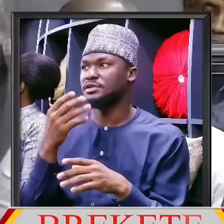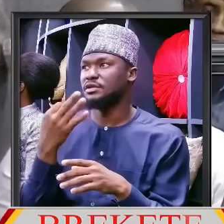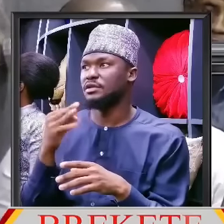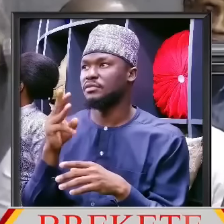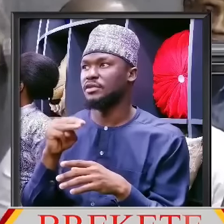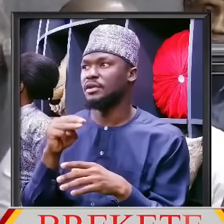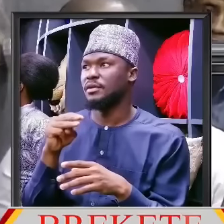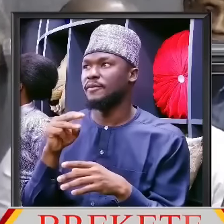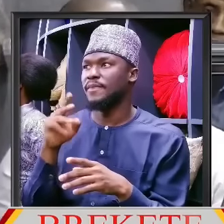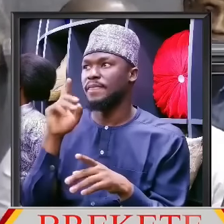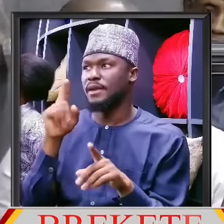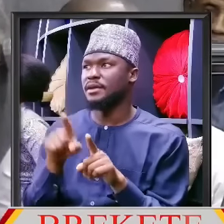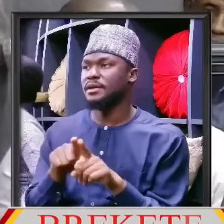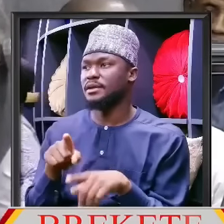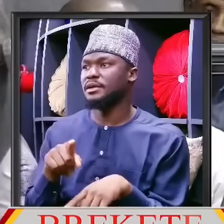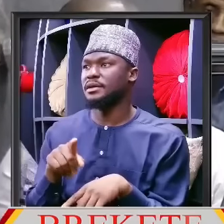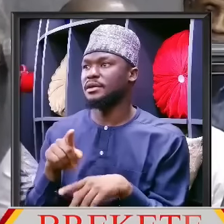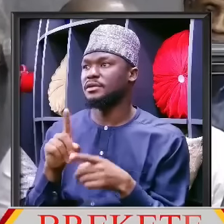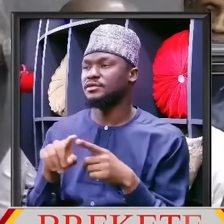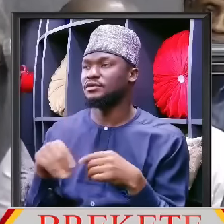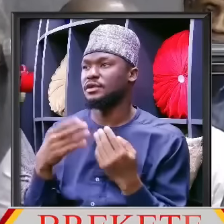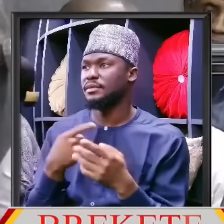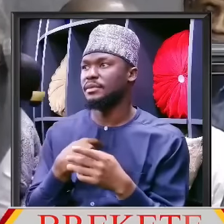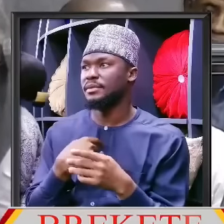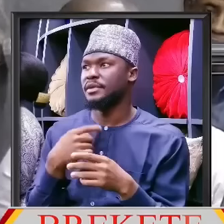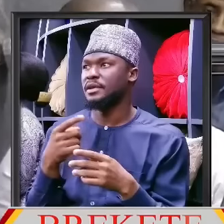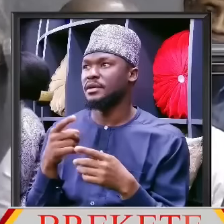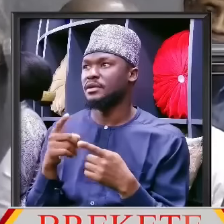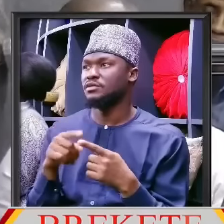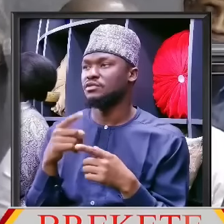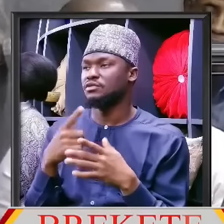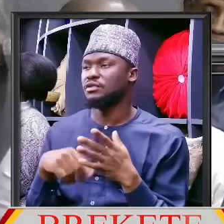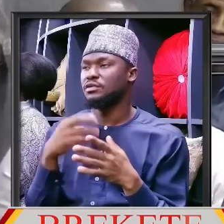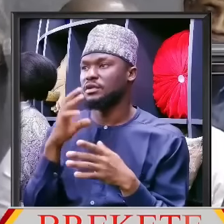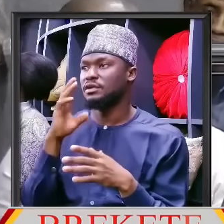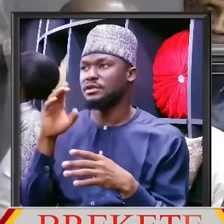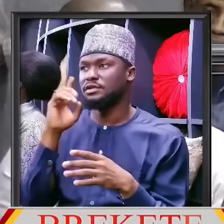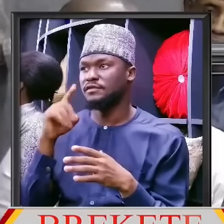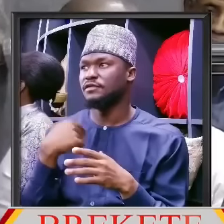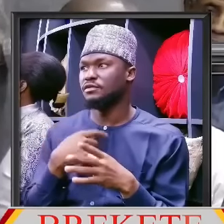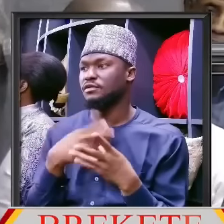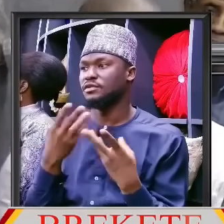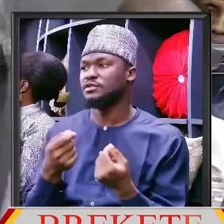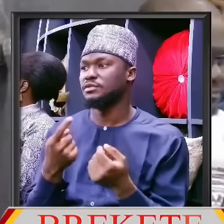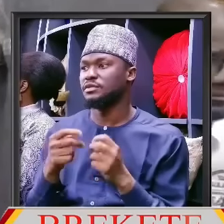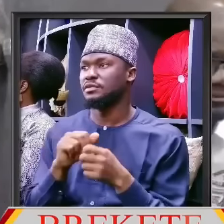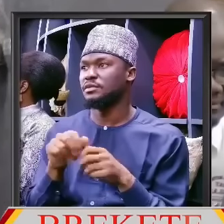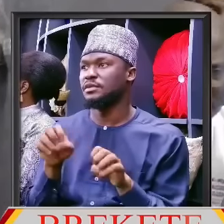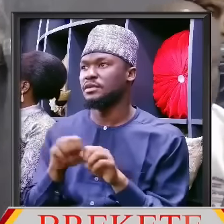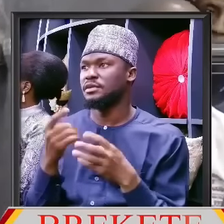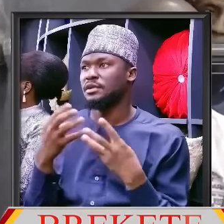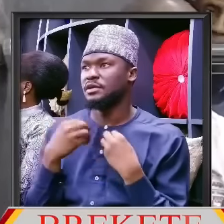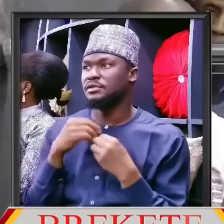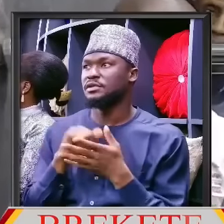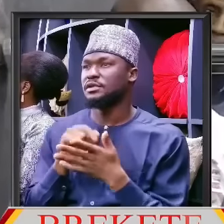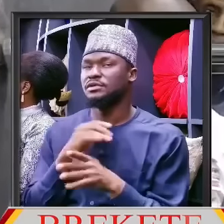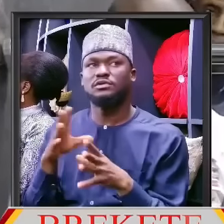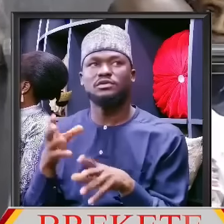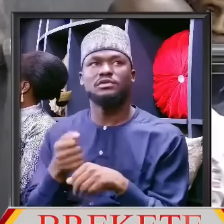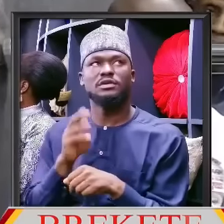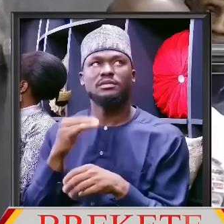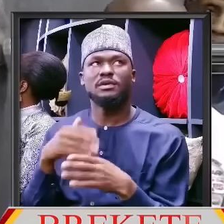10 universities, aggregate number where they give me, don't cover what thing we they look for. We don't solve this problem. Even the admission won't, I know they take.